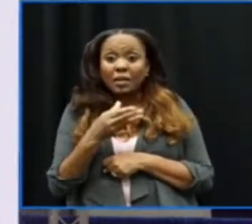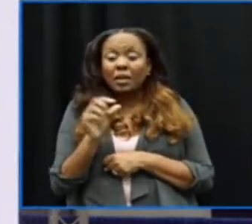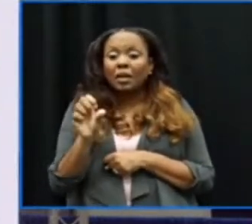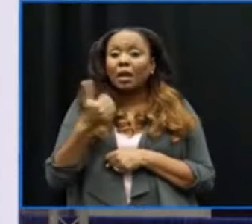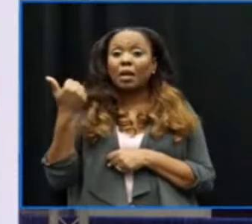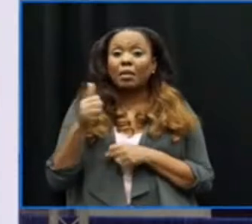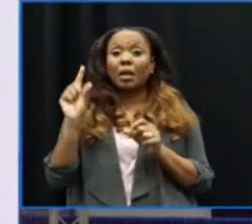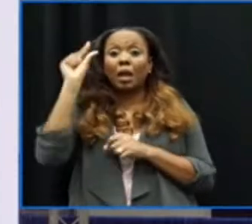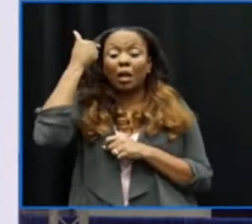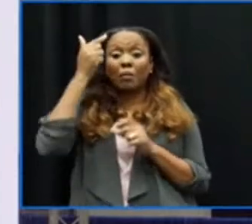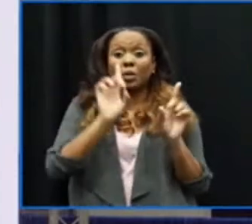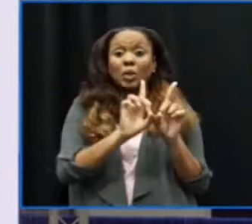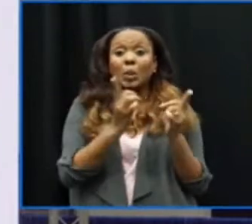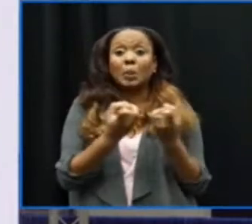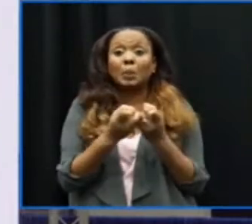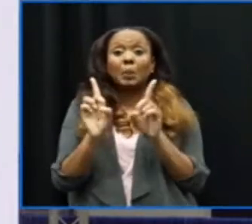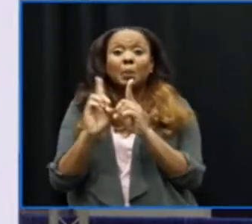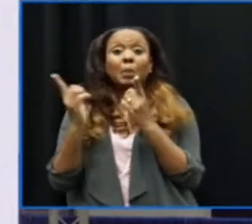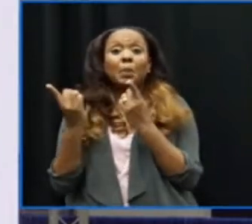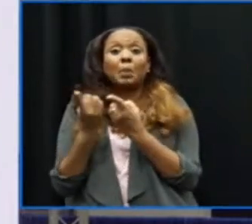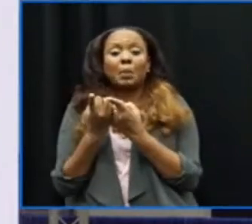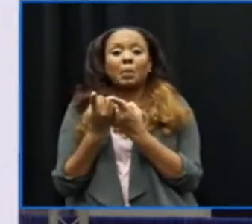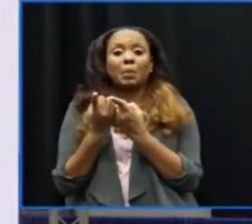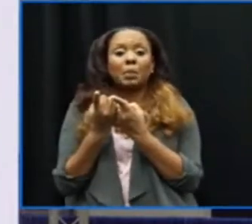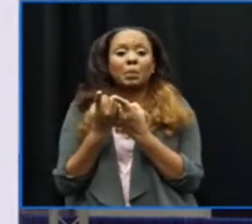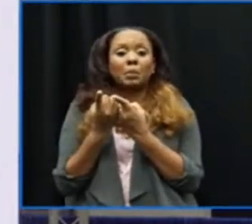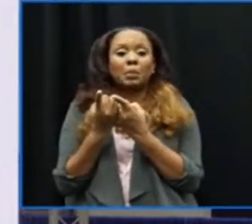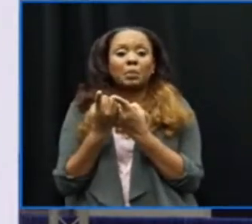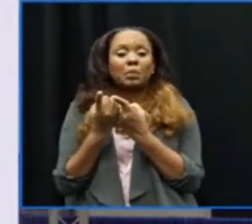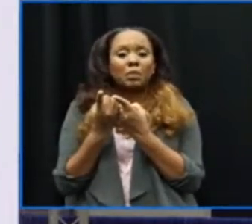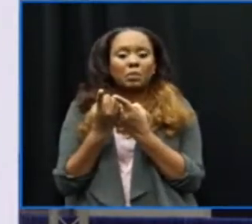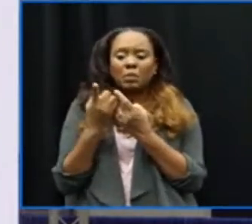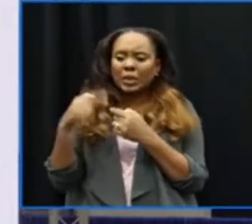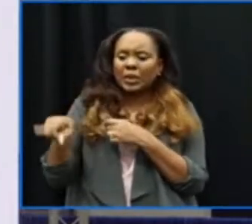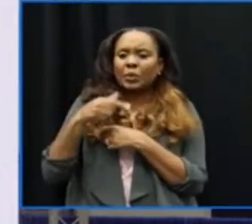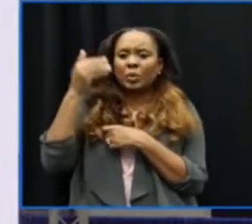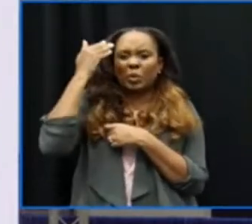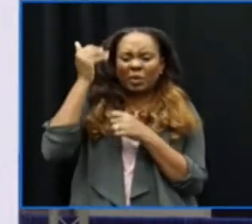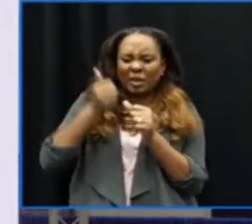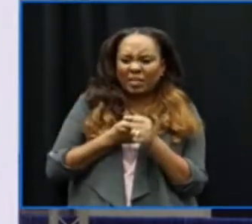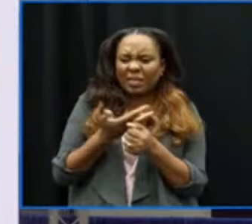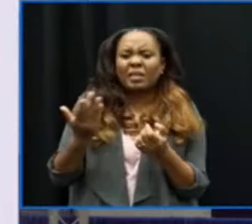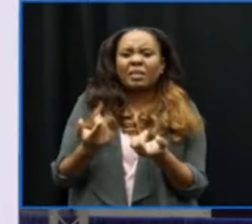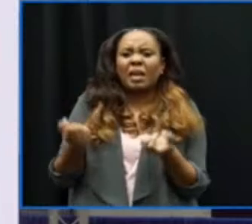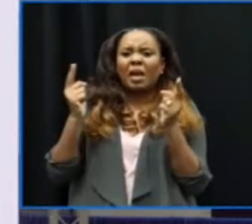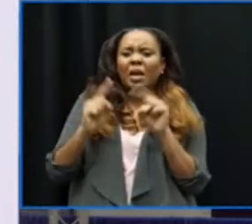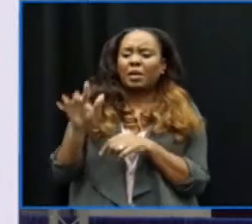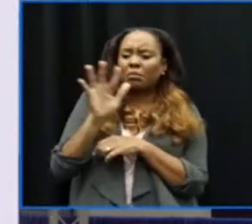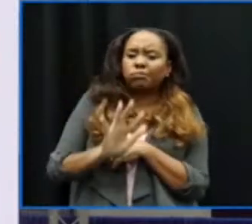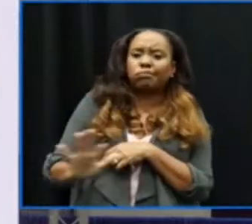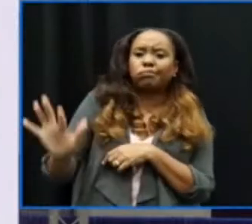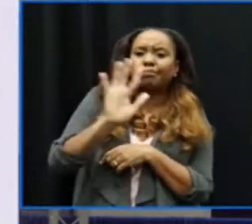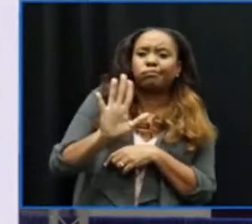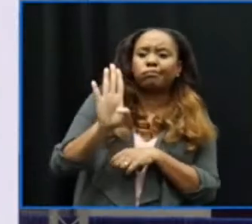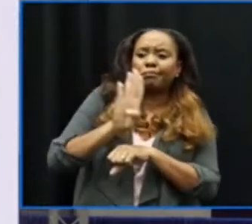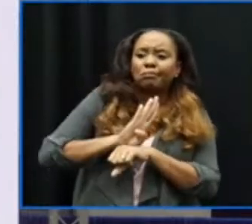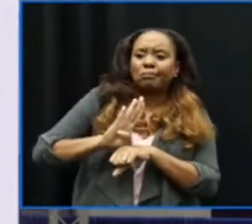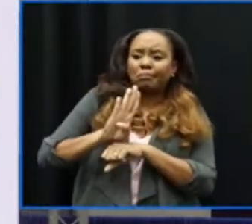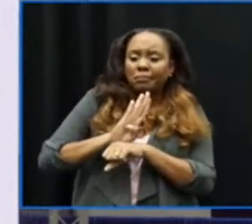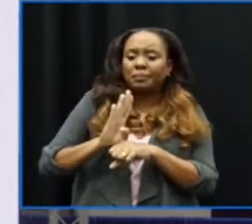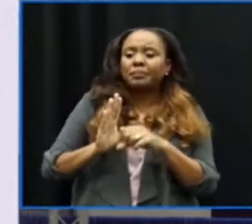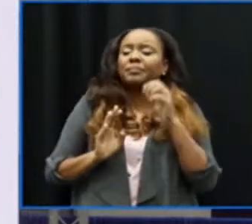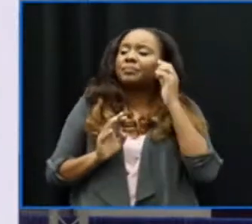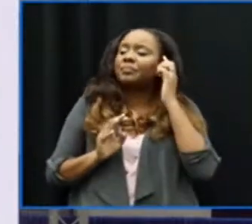departments have systems that can speak to one another, they know what's happening across Barbados, and they can ensure that there